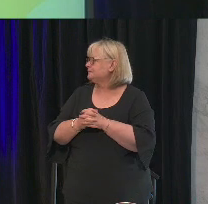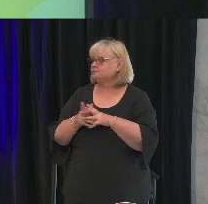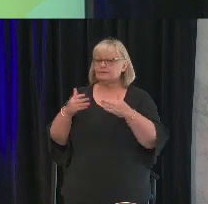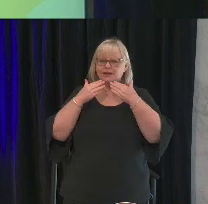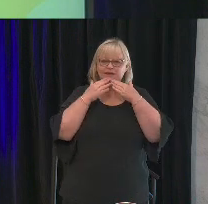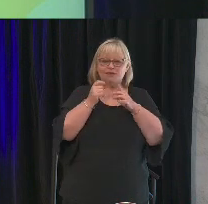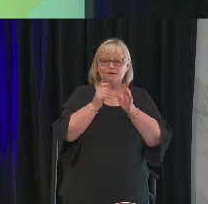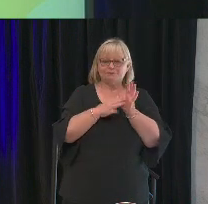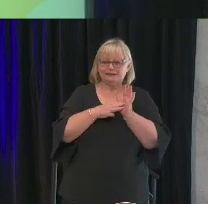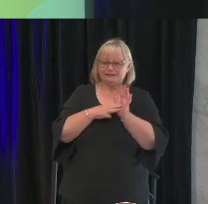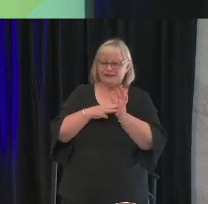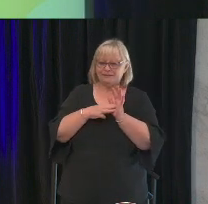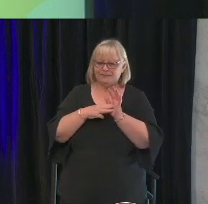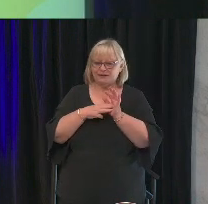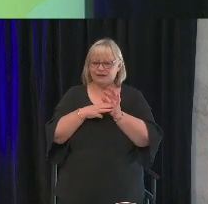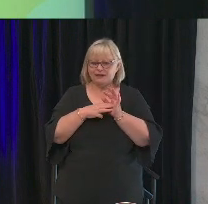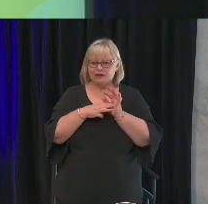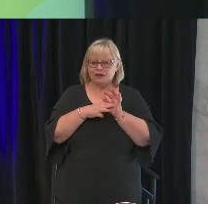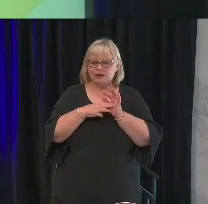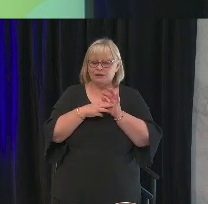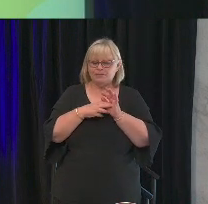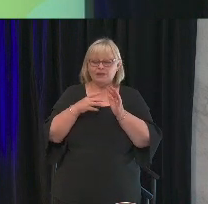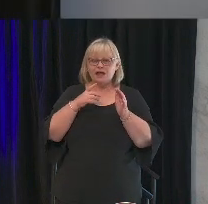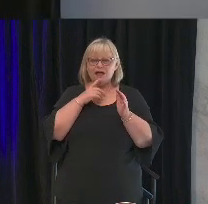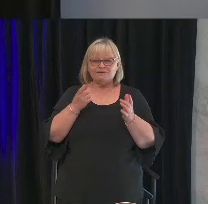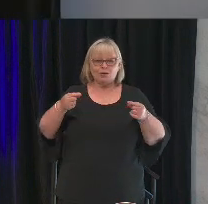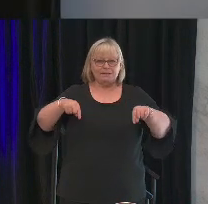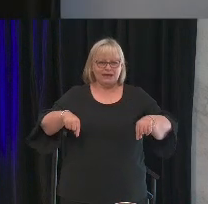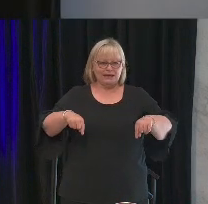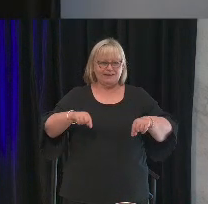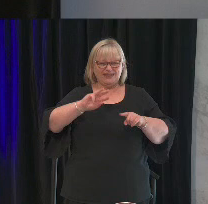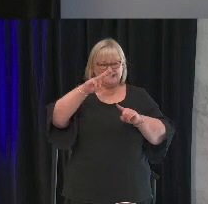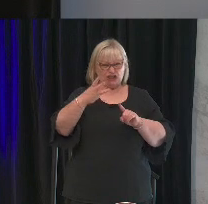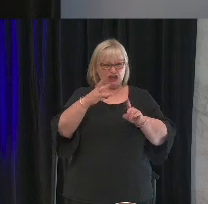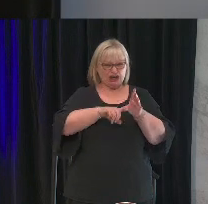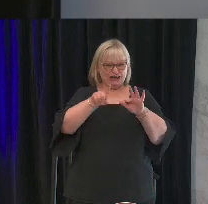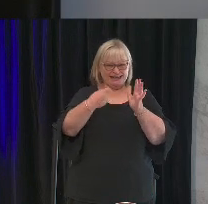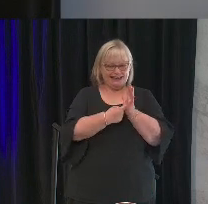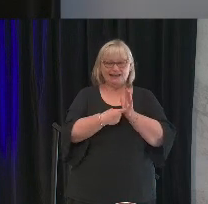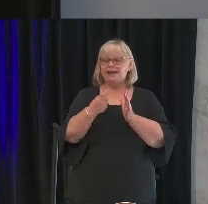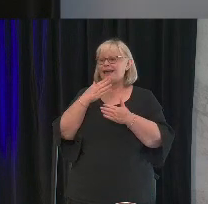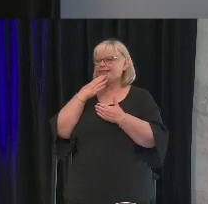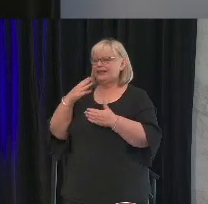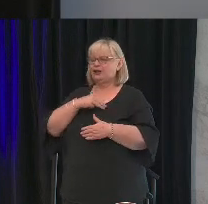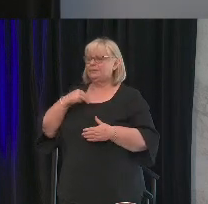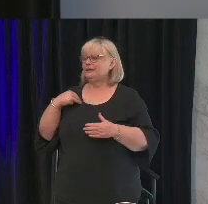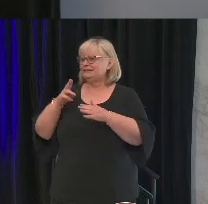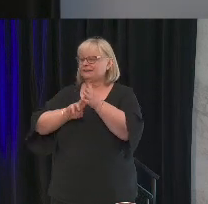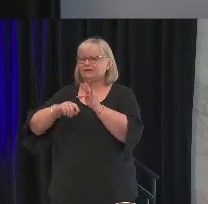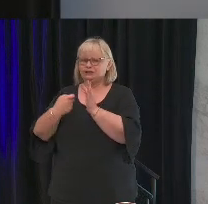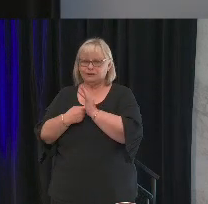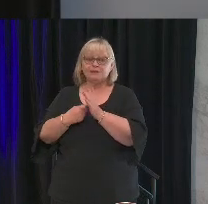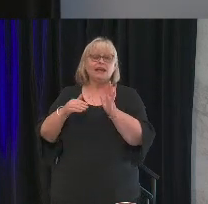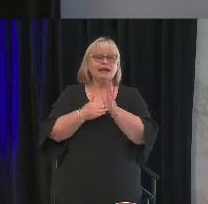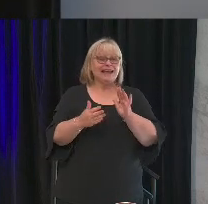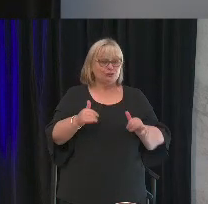Thank you to the Prime Minister for addressing us today and presiding over these awards for a third year. And thank you, of course, Minister Fletcher. And now